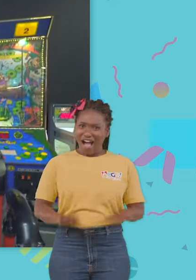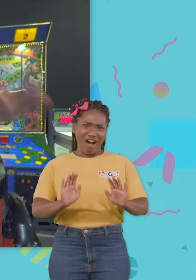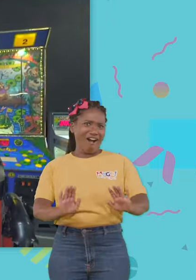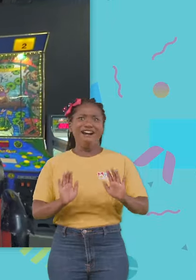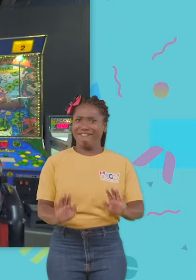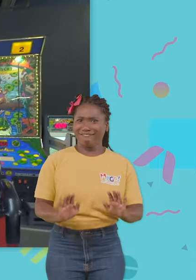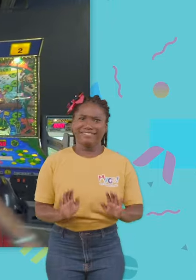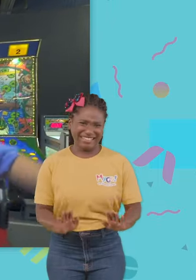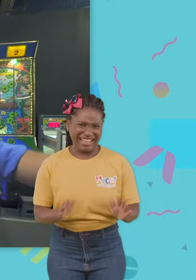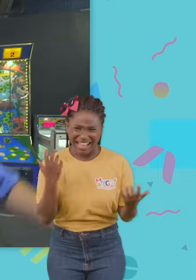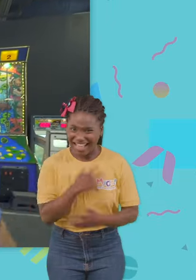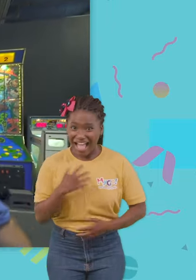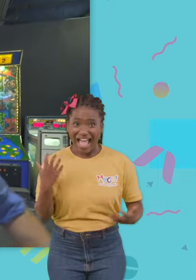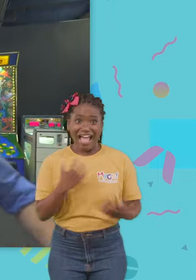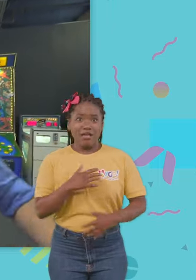Whoa!